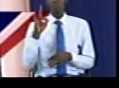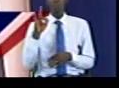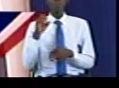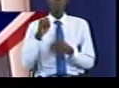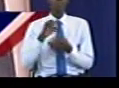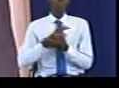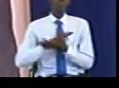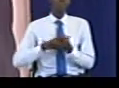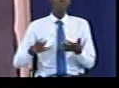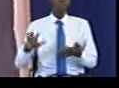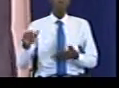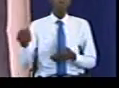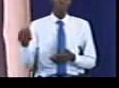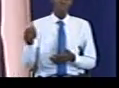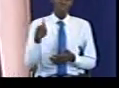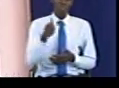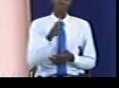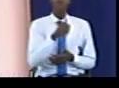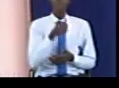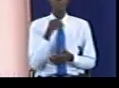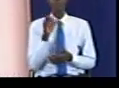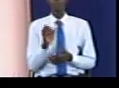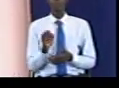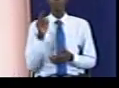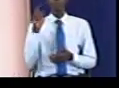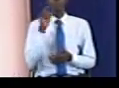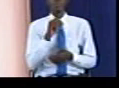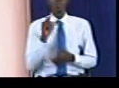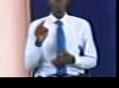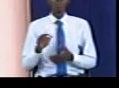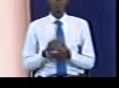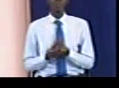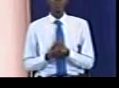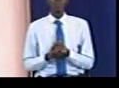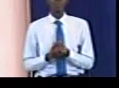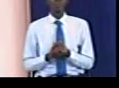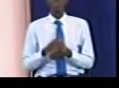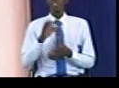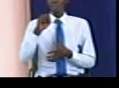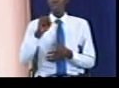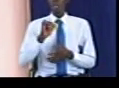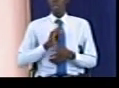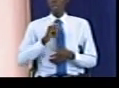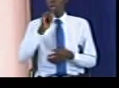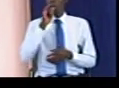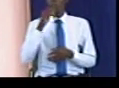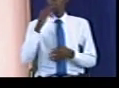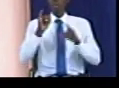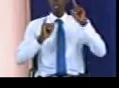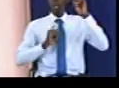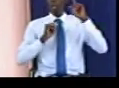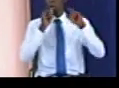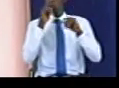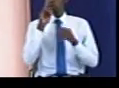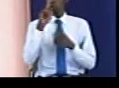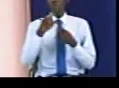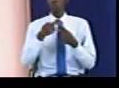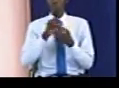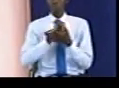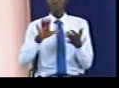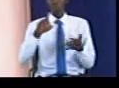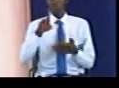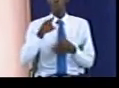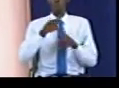sanctify yourselves, therefore. It says, yes, I'm the one to sanctify you, but you sanctify yourself. You set